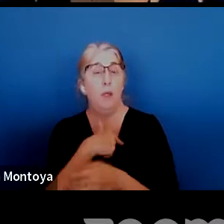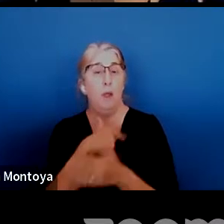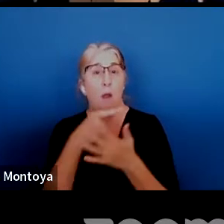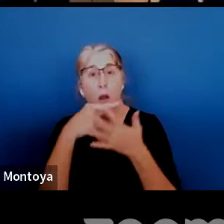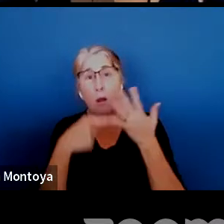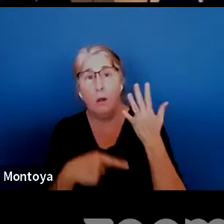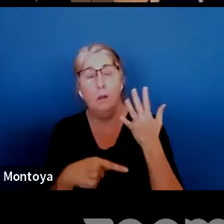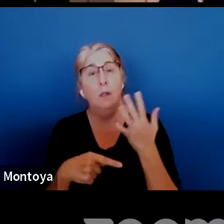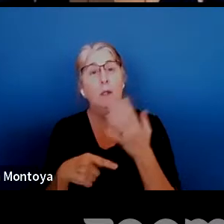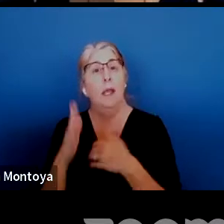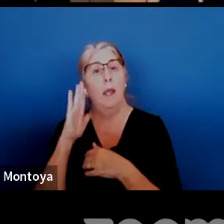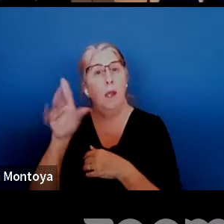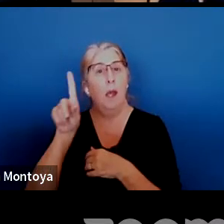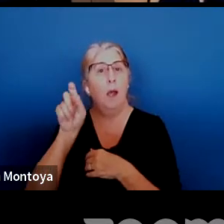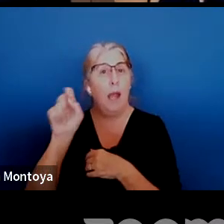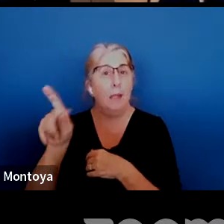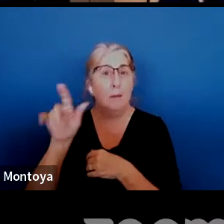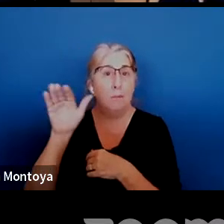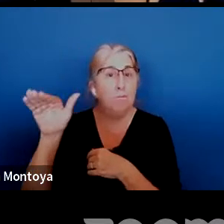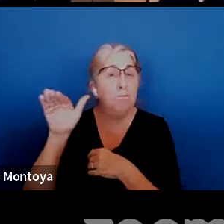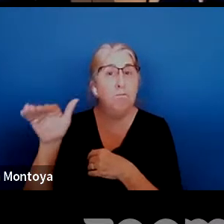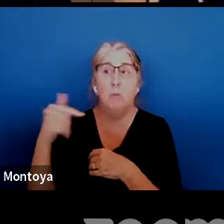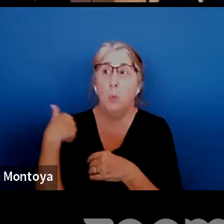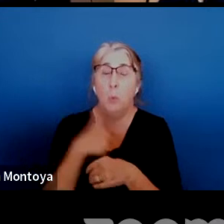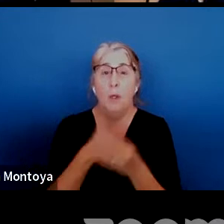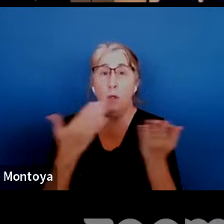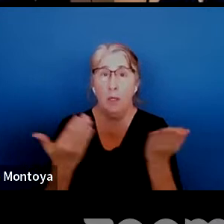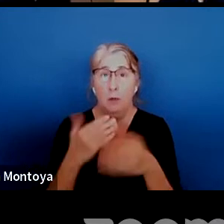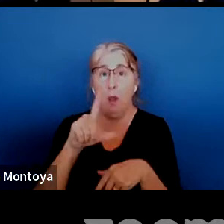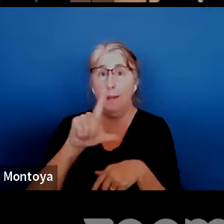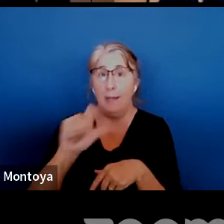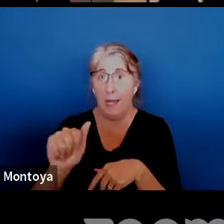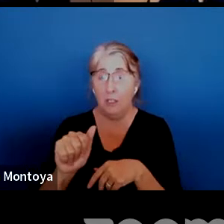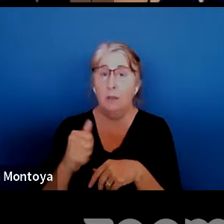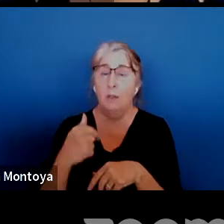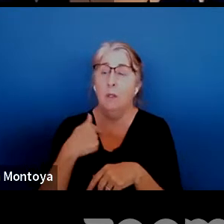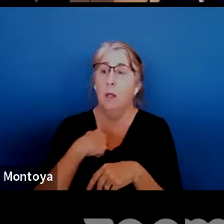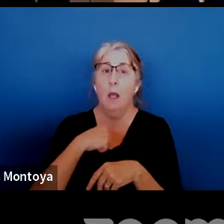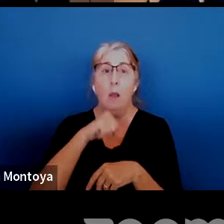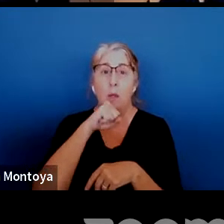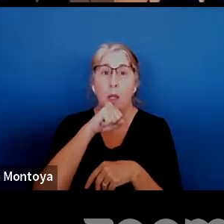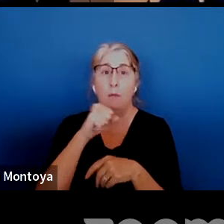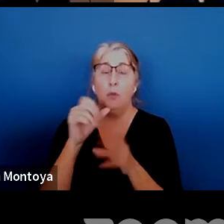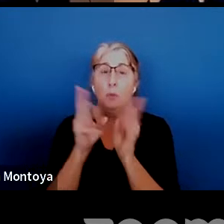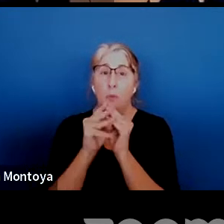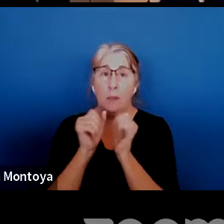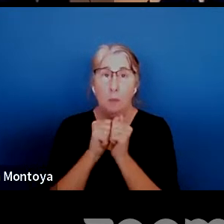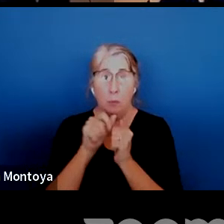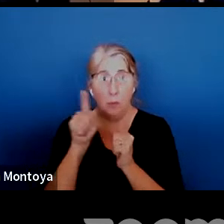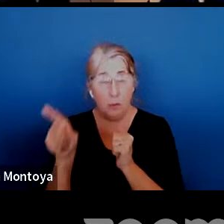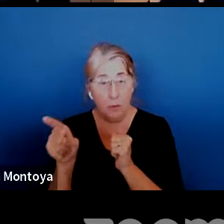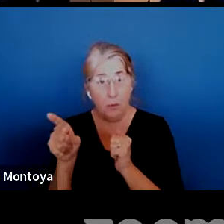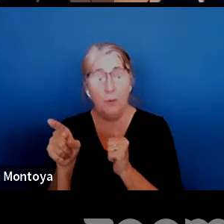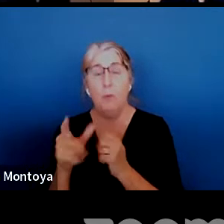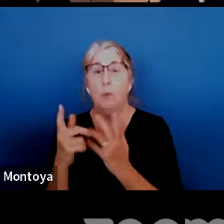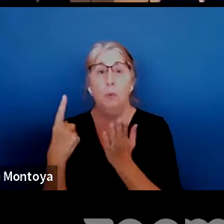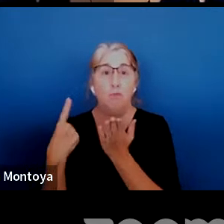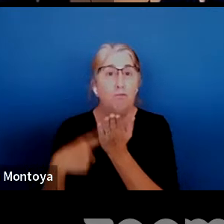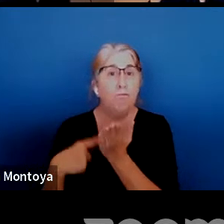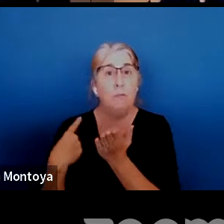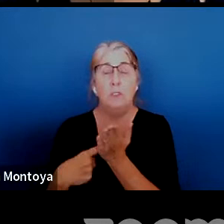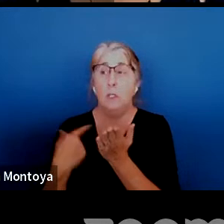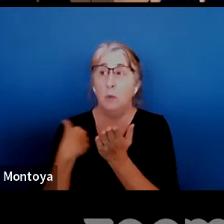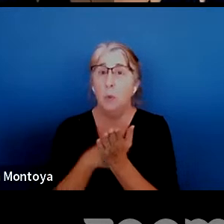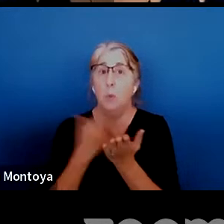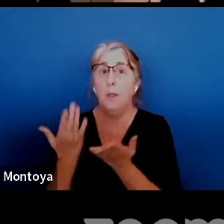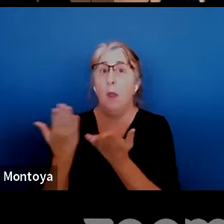at that time, hey, we're here in Los Angeles. I would love to have a meeting with you and discuss what we can offer